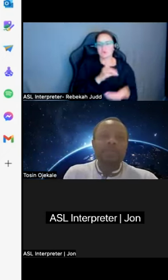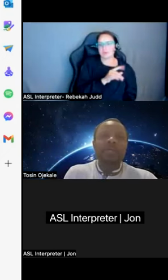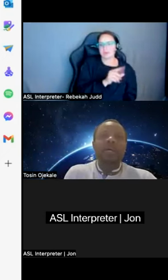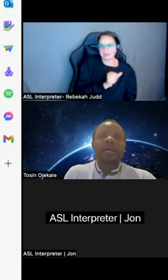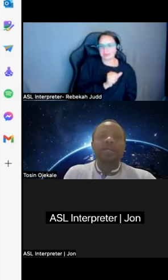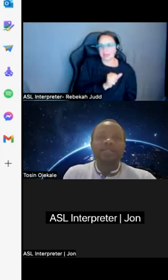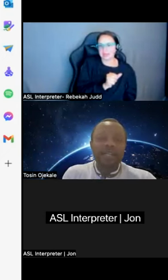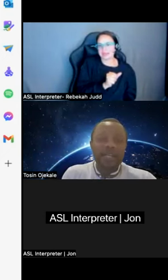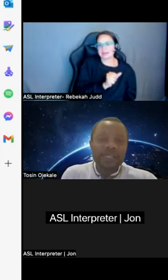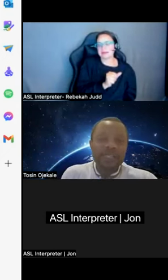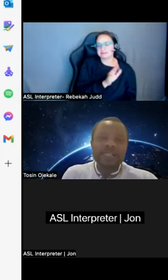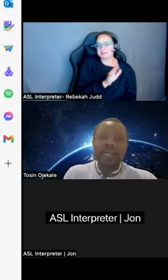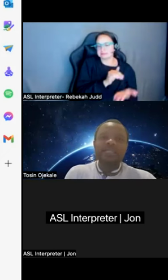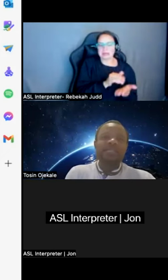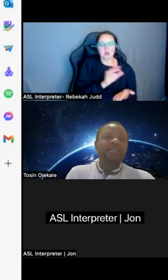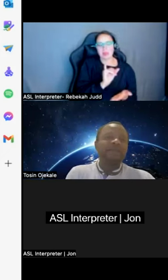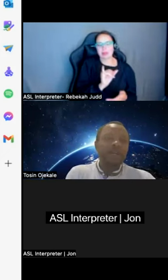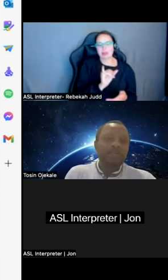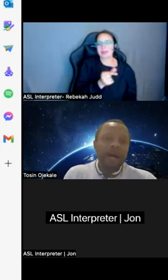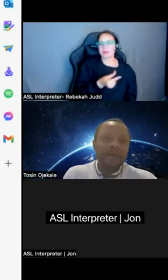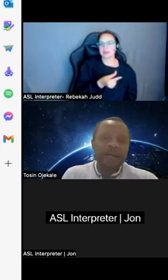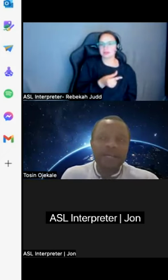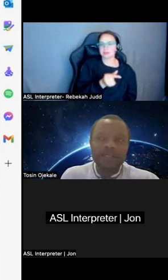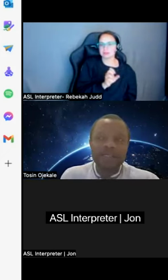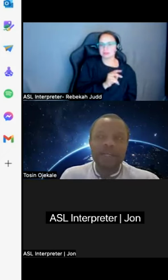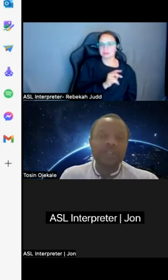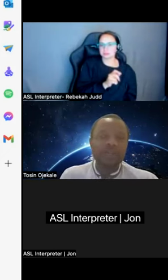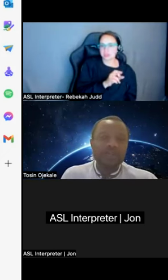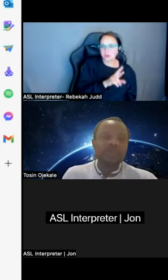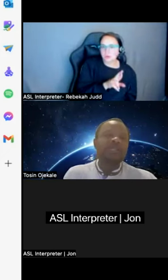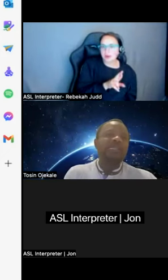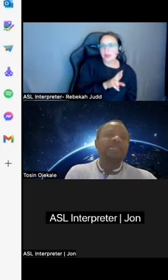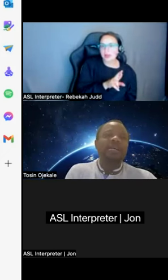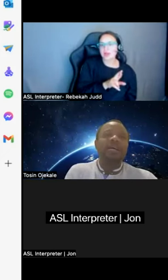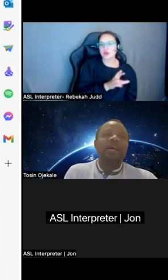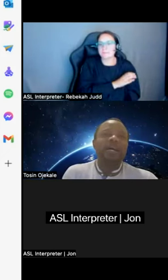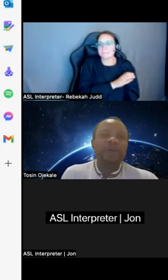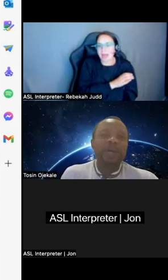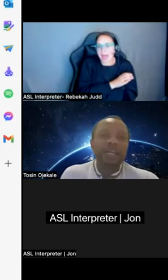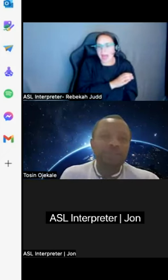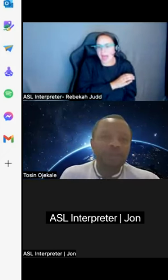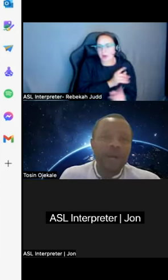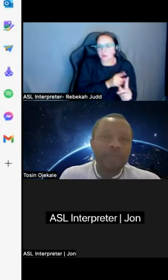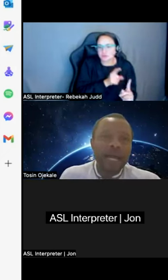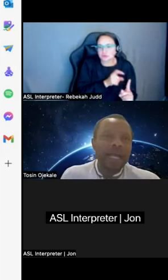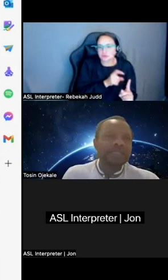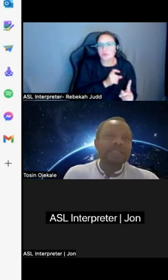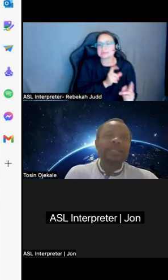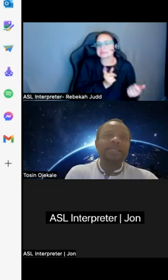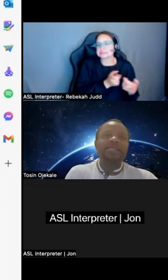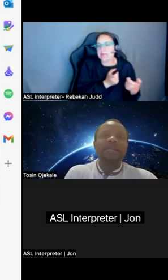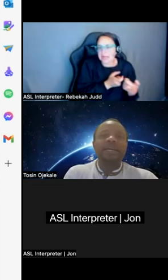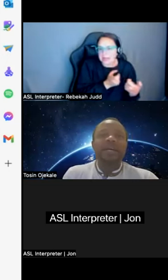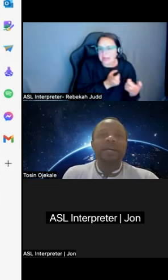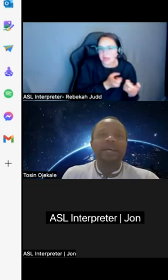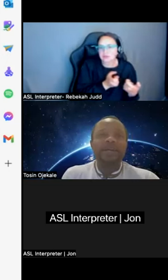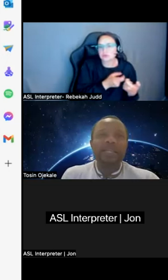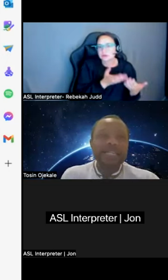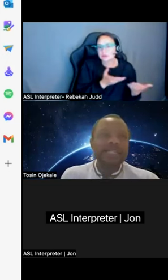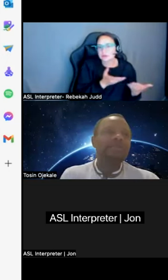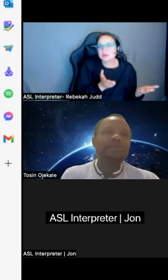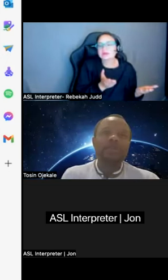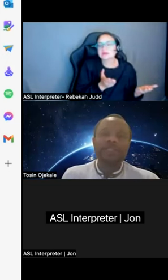about the generating set, the different power generation sources, your electrical appliances,